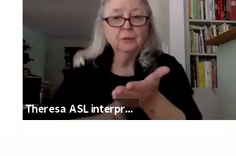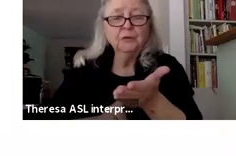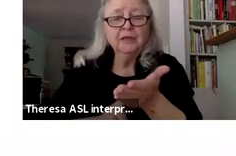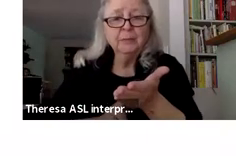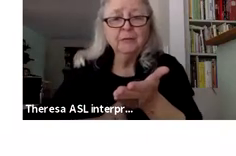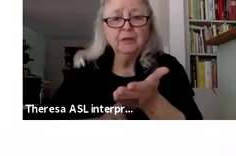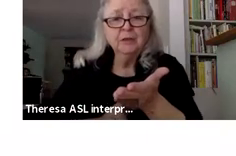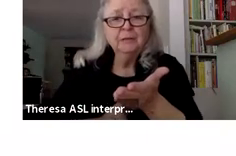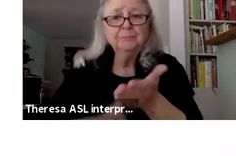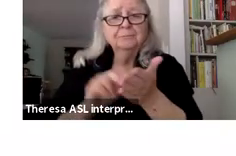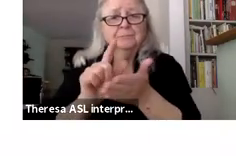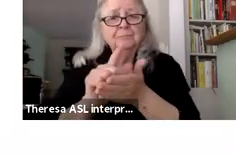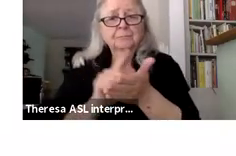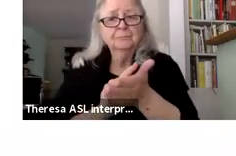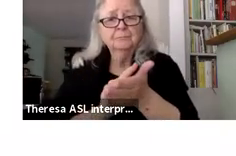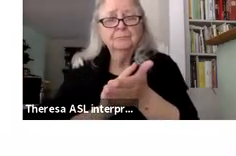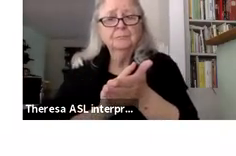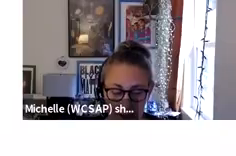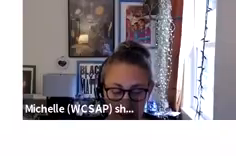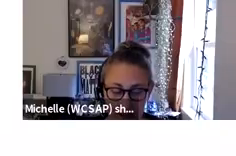interpreter asked, what was the name of the law?